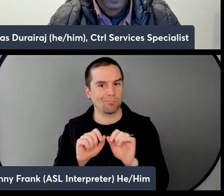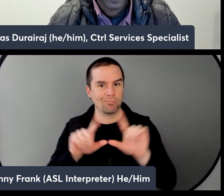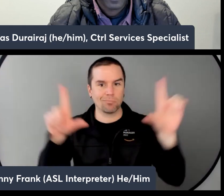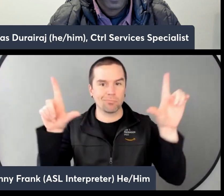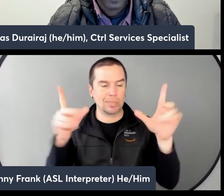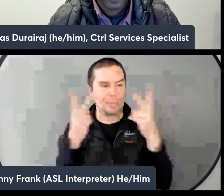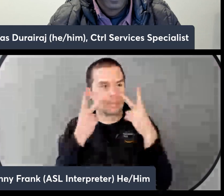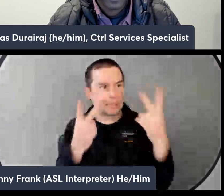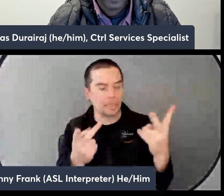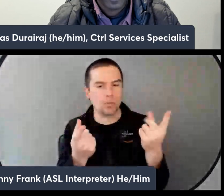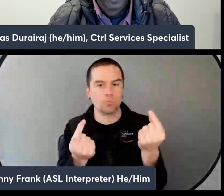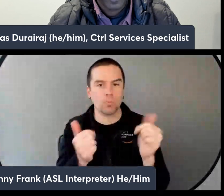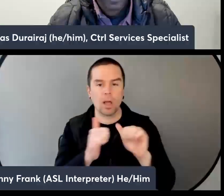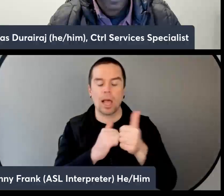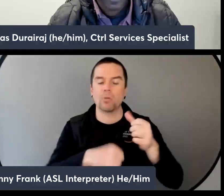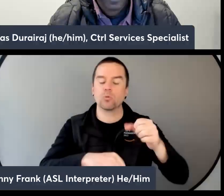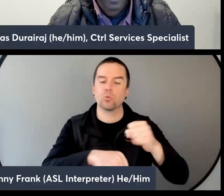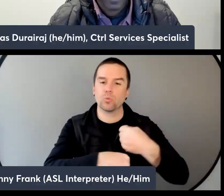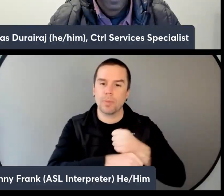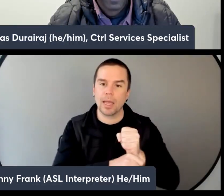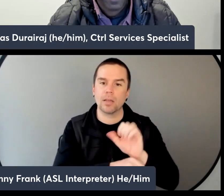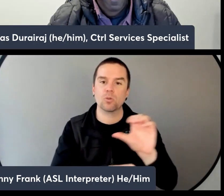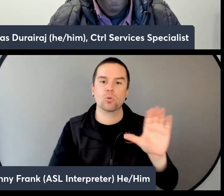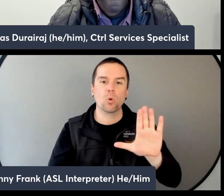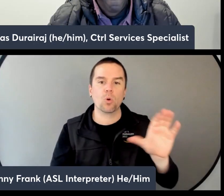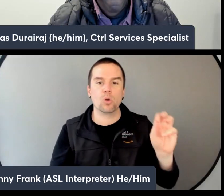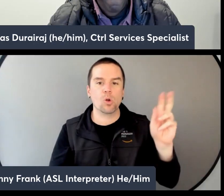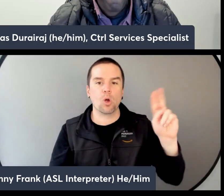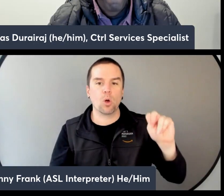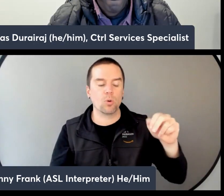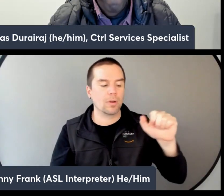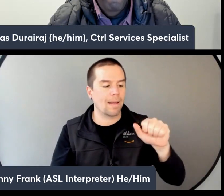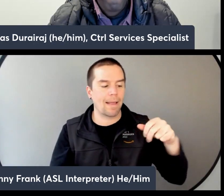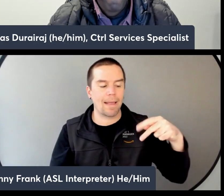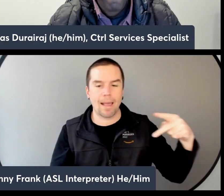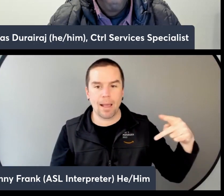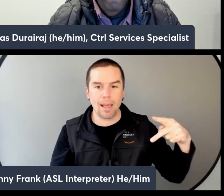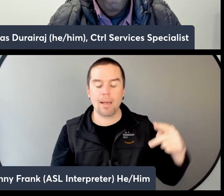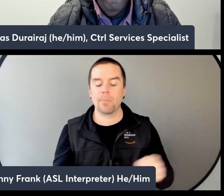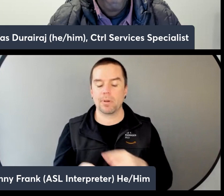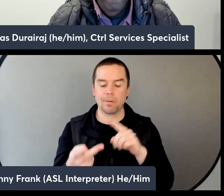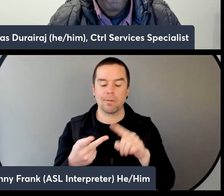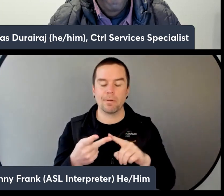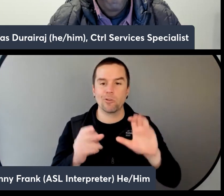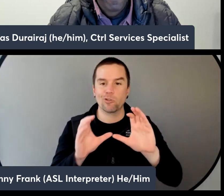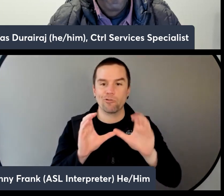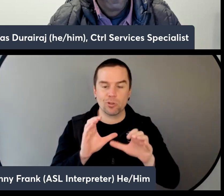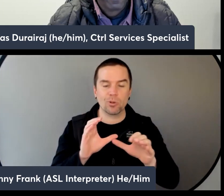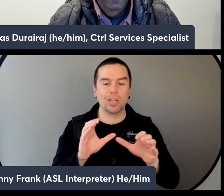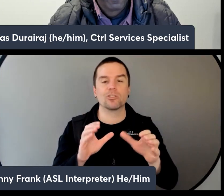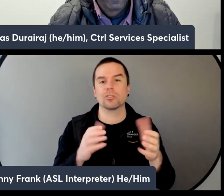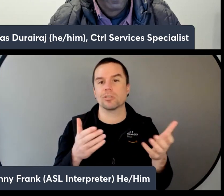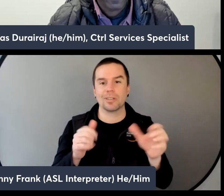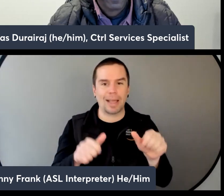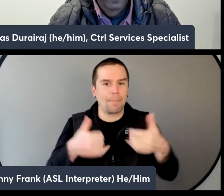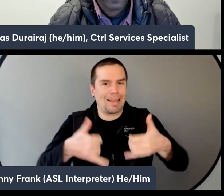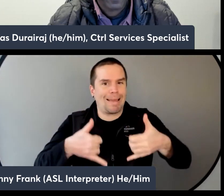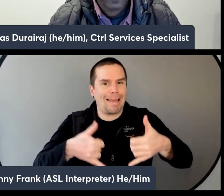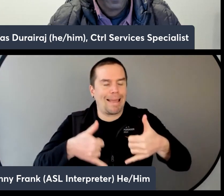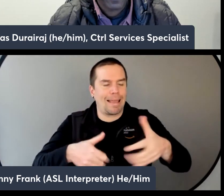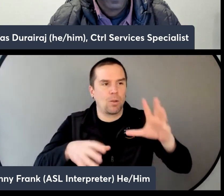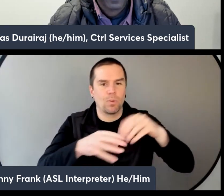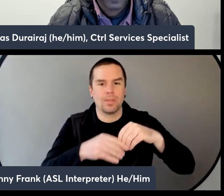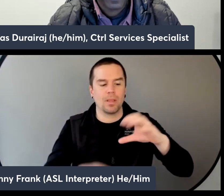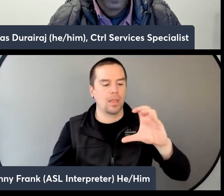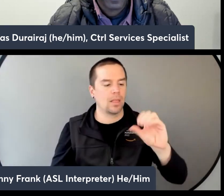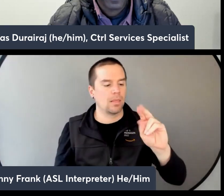own application. You can create your configuration profile. You can just play around in the console. I believe